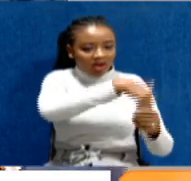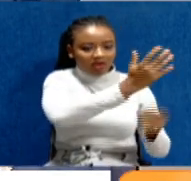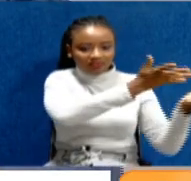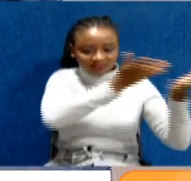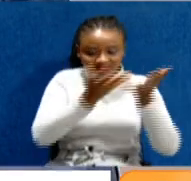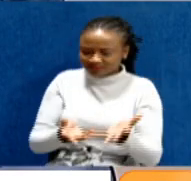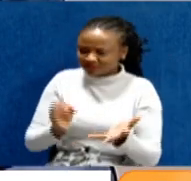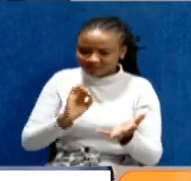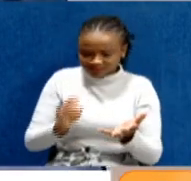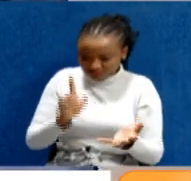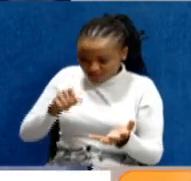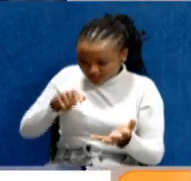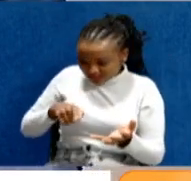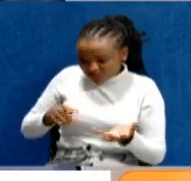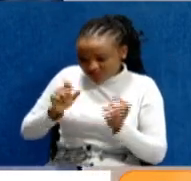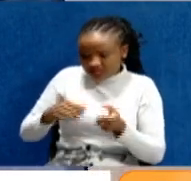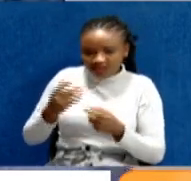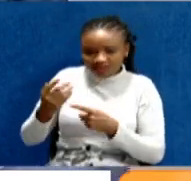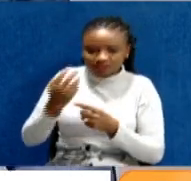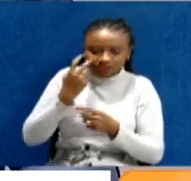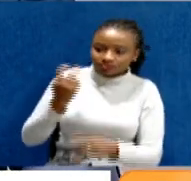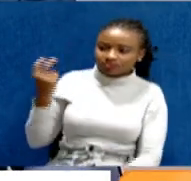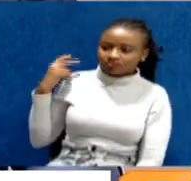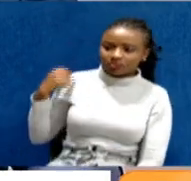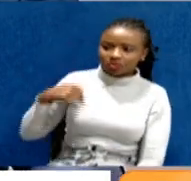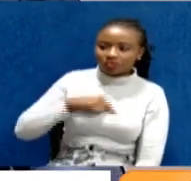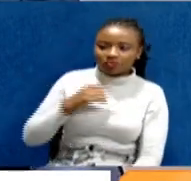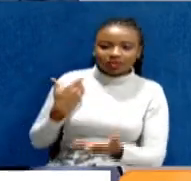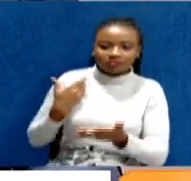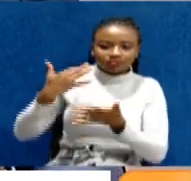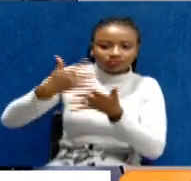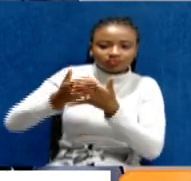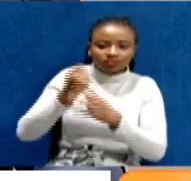impressive. So it is high time we looked back at our own seed systems.